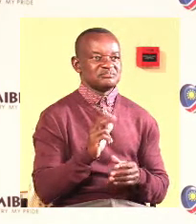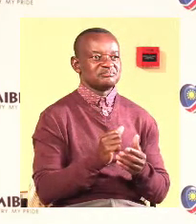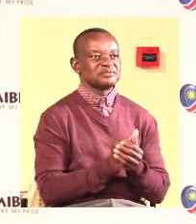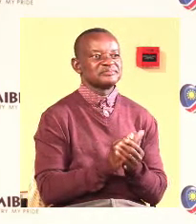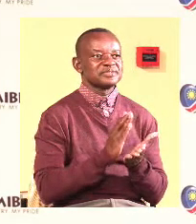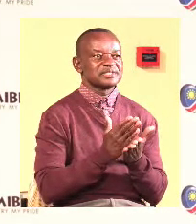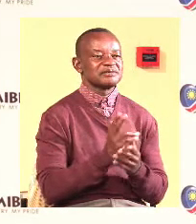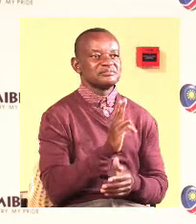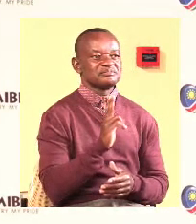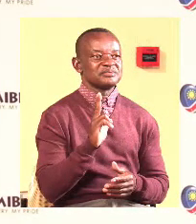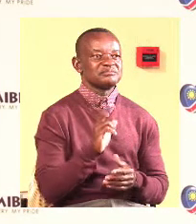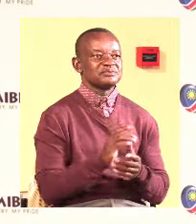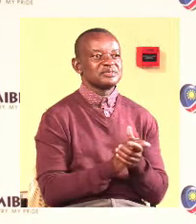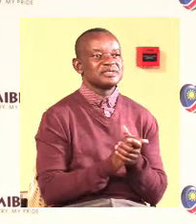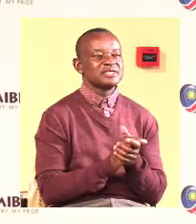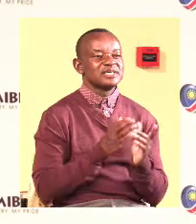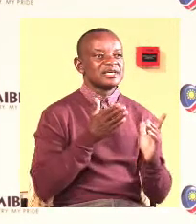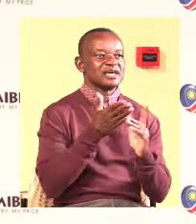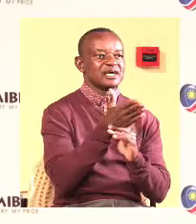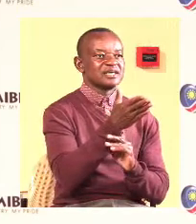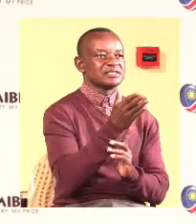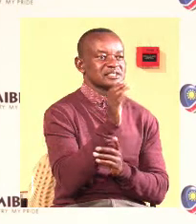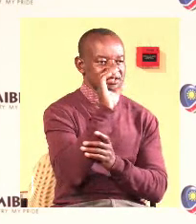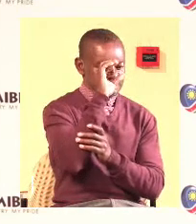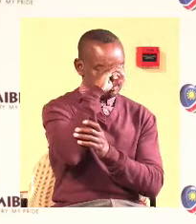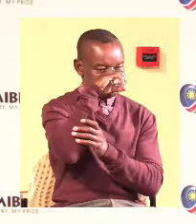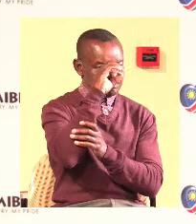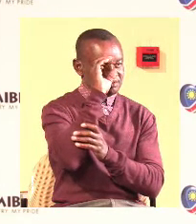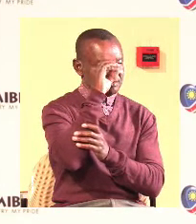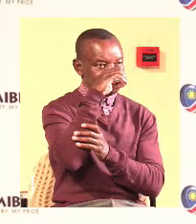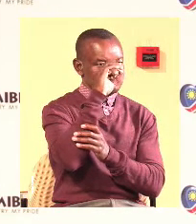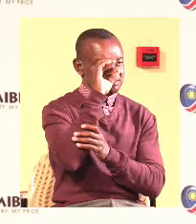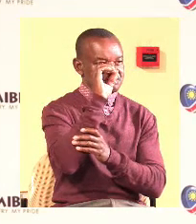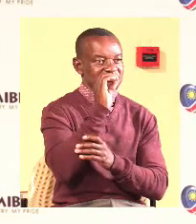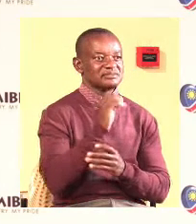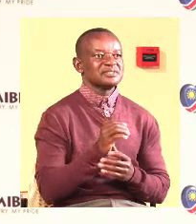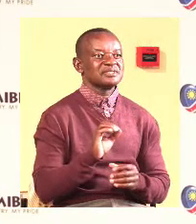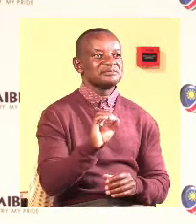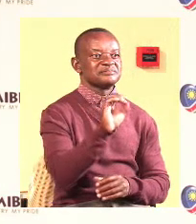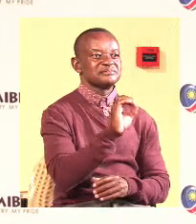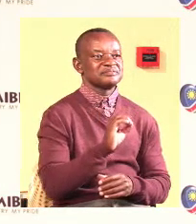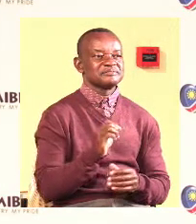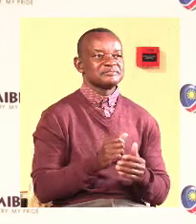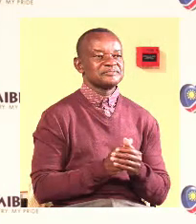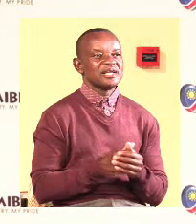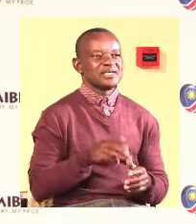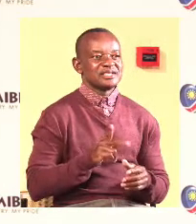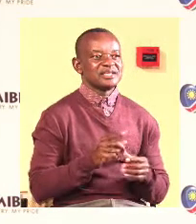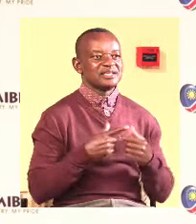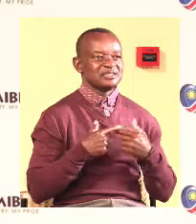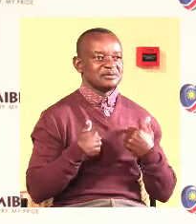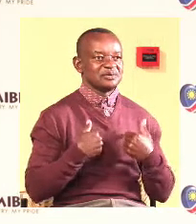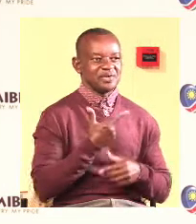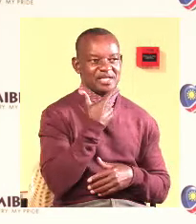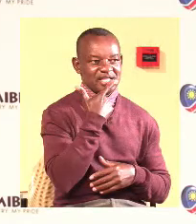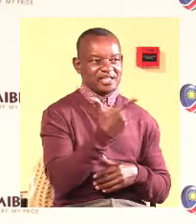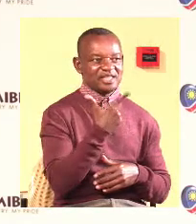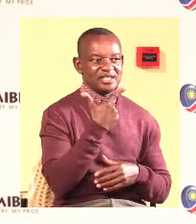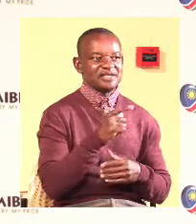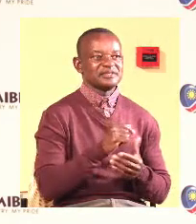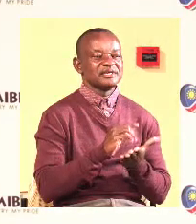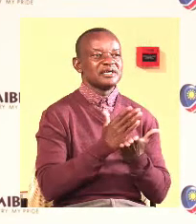me at this juncture also appreciate the fact that we have some of the print media that have live